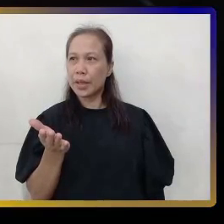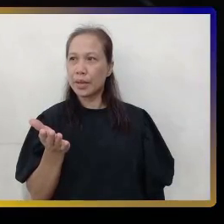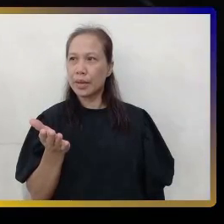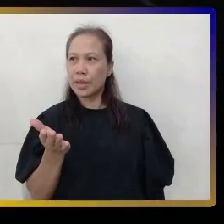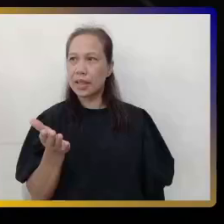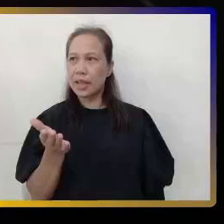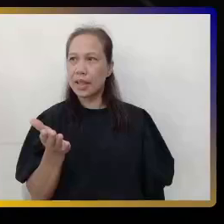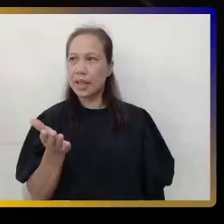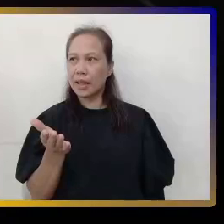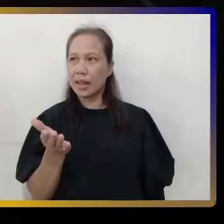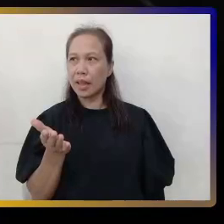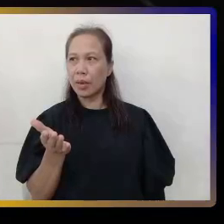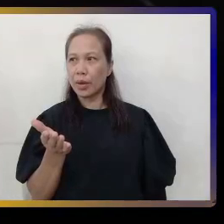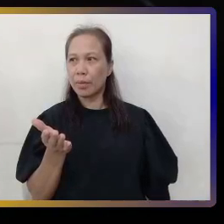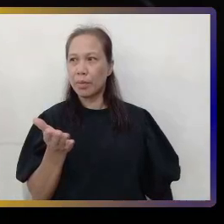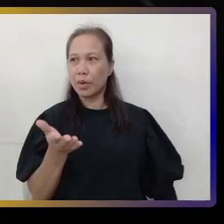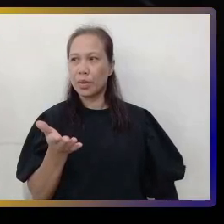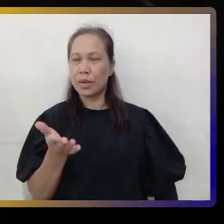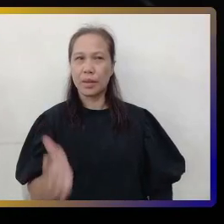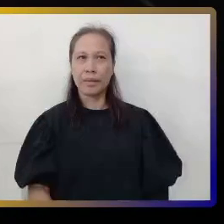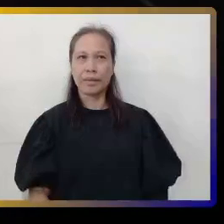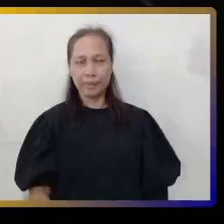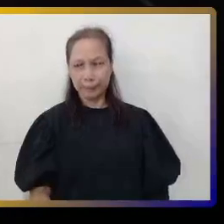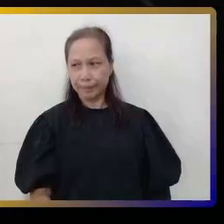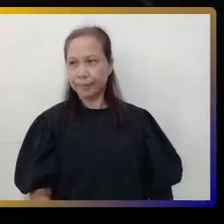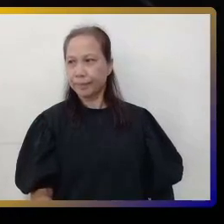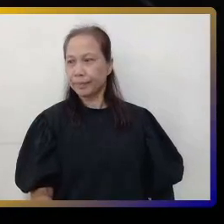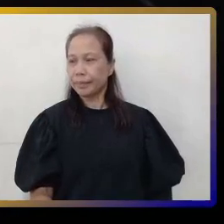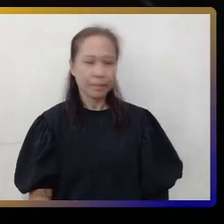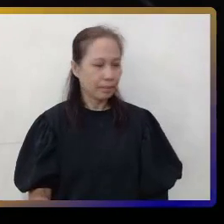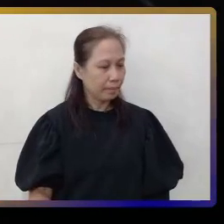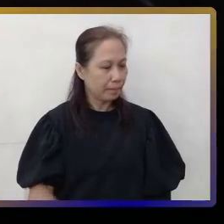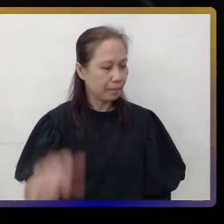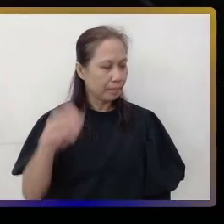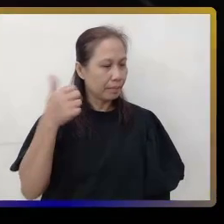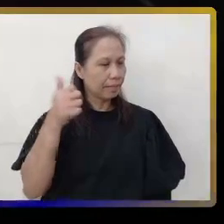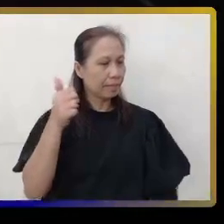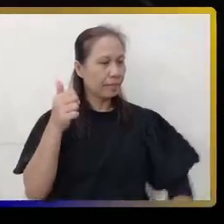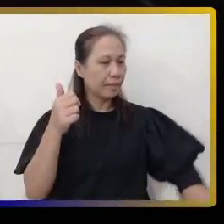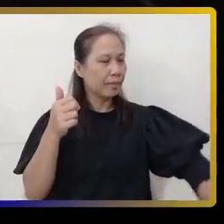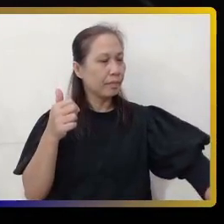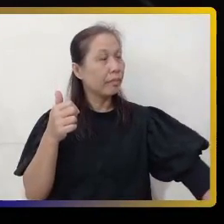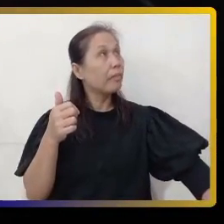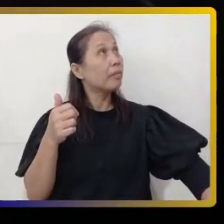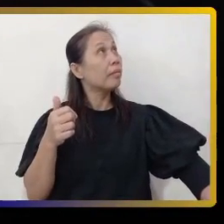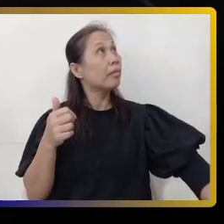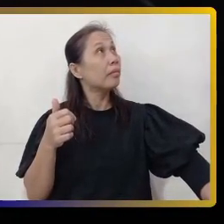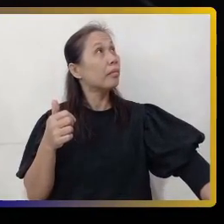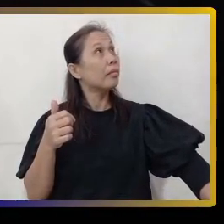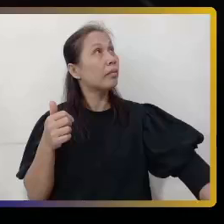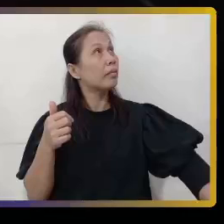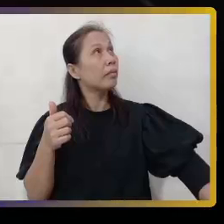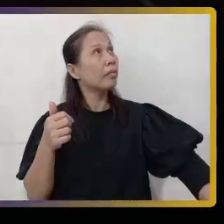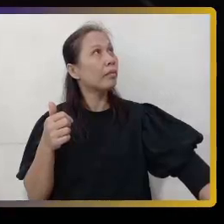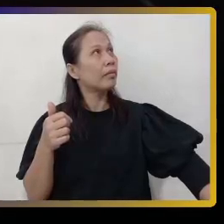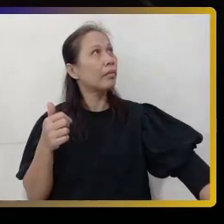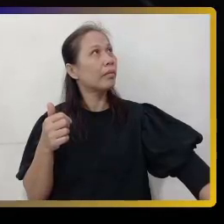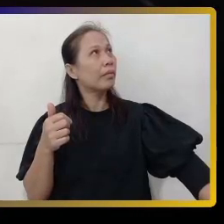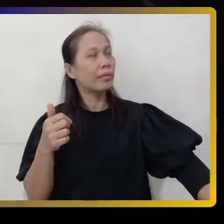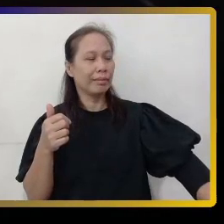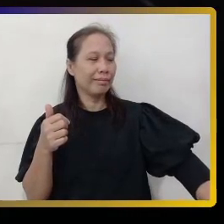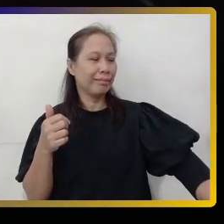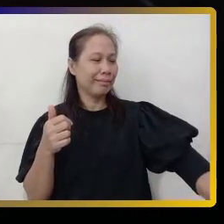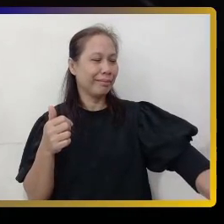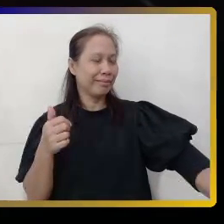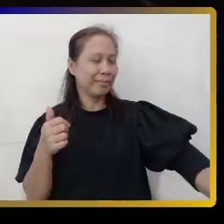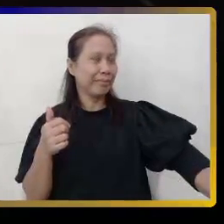Presence say the Lord of host verse number 10 Who is there even among you that would shut the